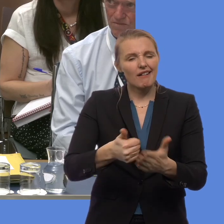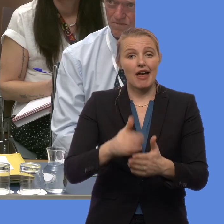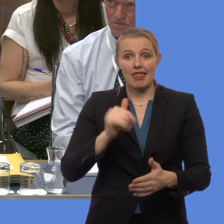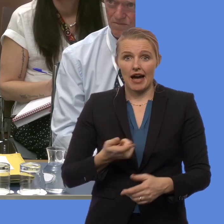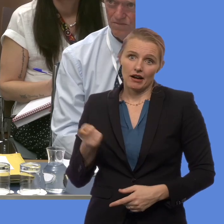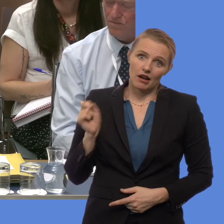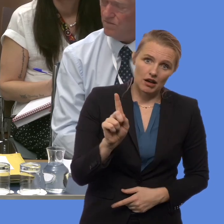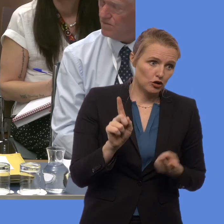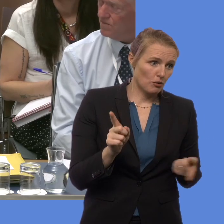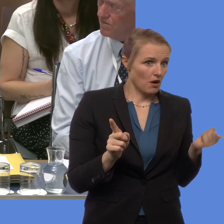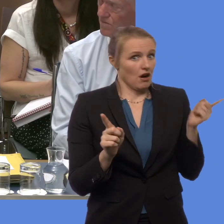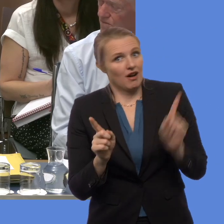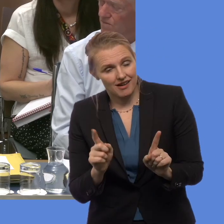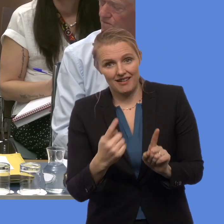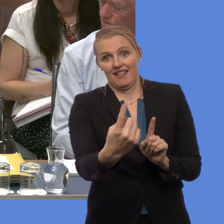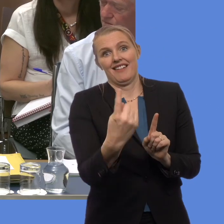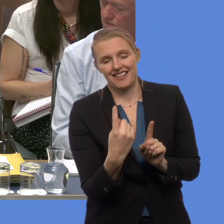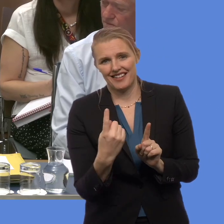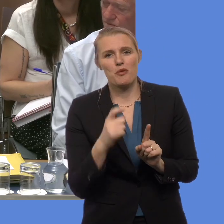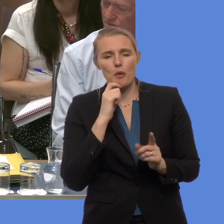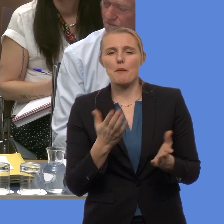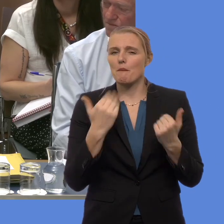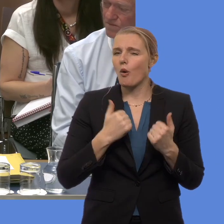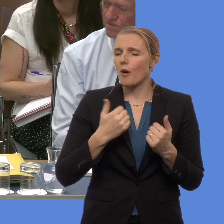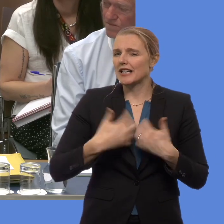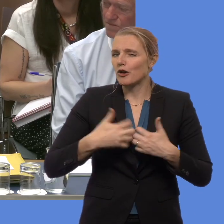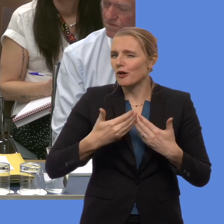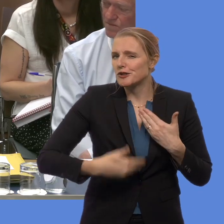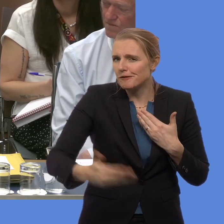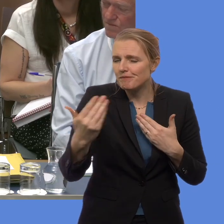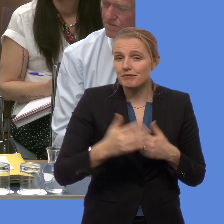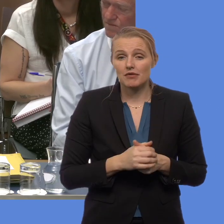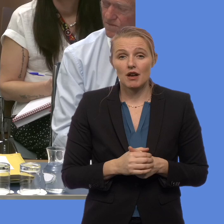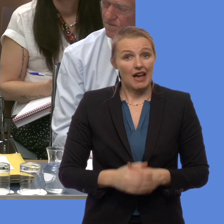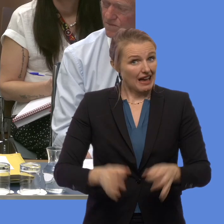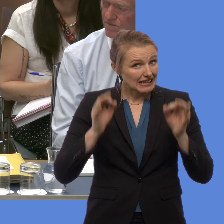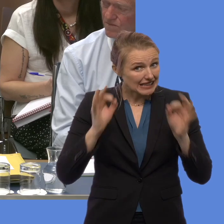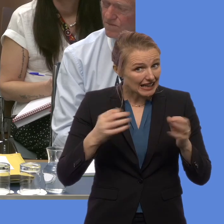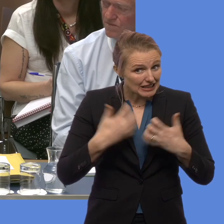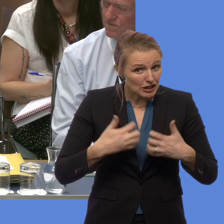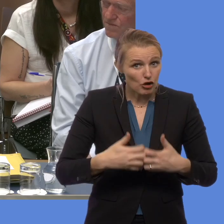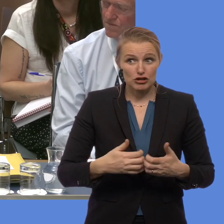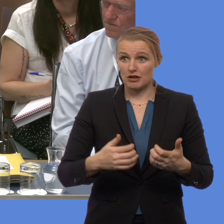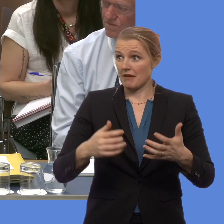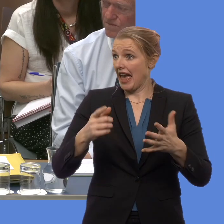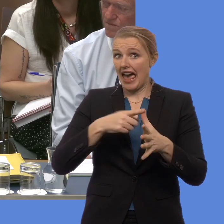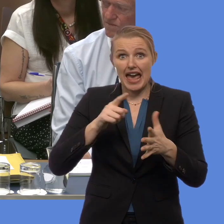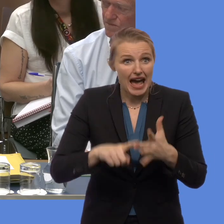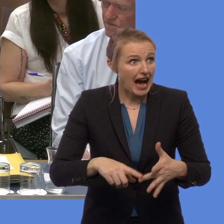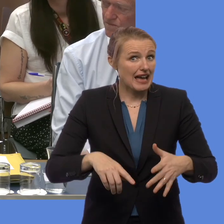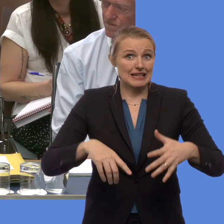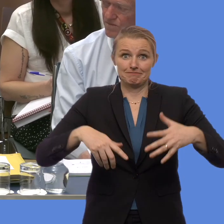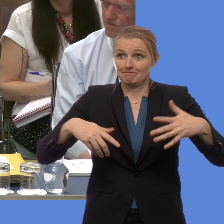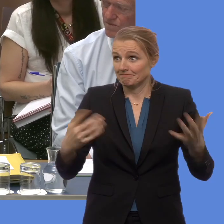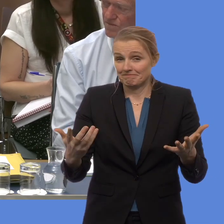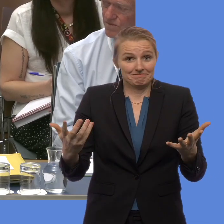its complexities around it. Quite what that technology looks like, quite how far that goes, quite how far, dare I say, AI